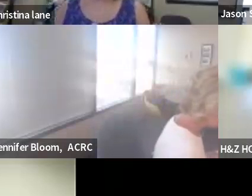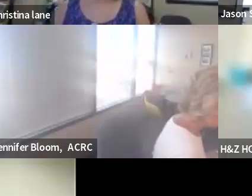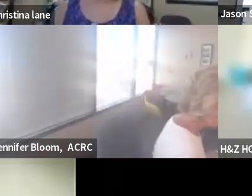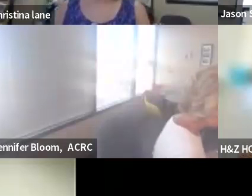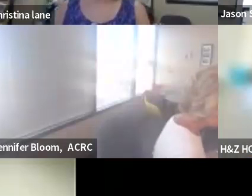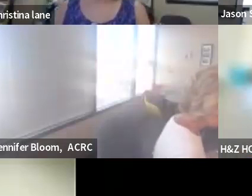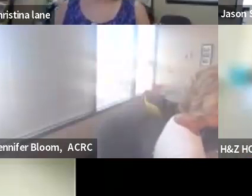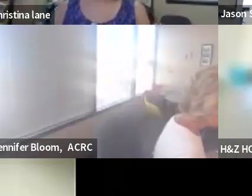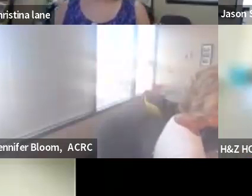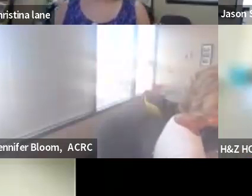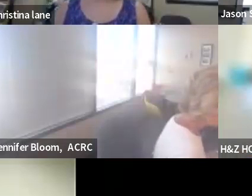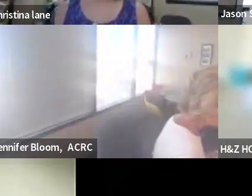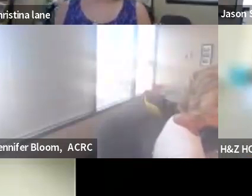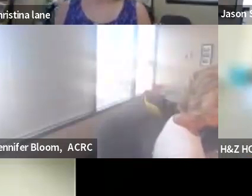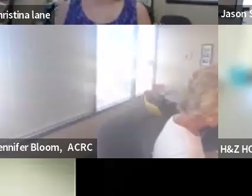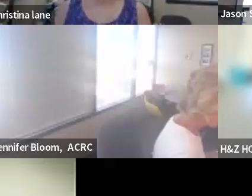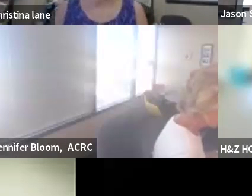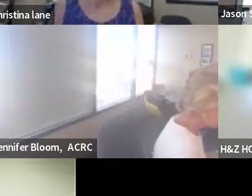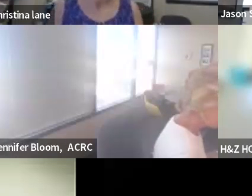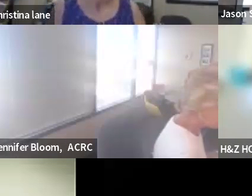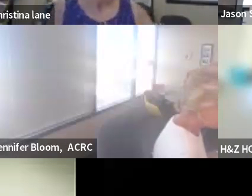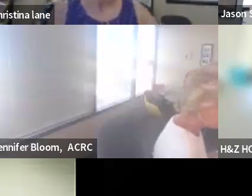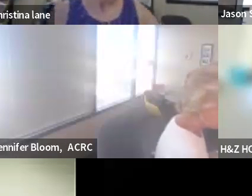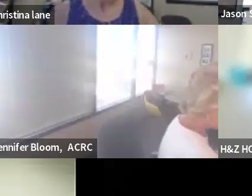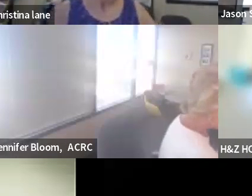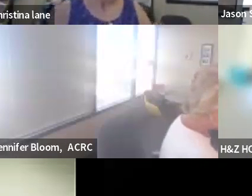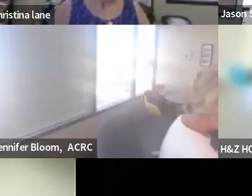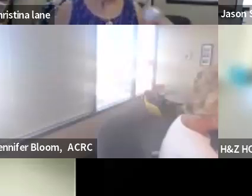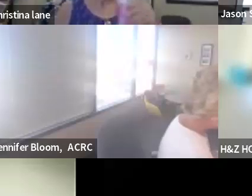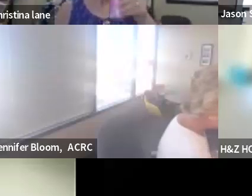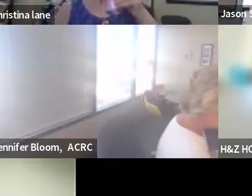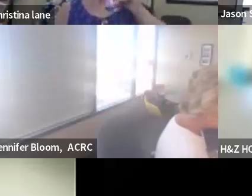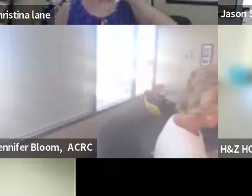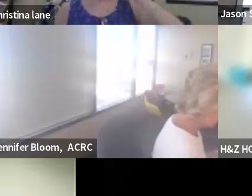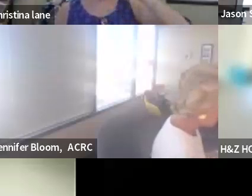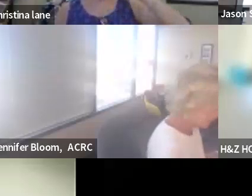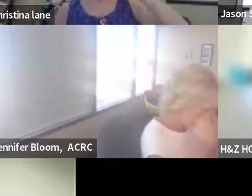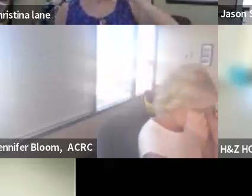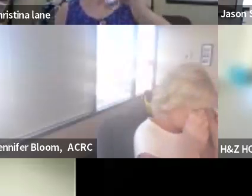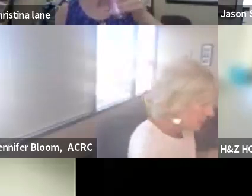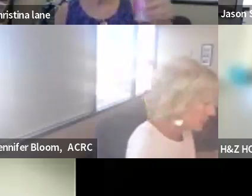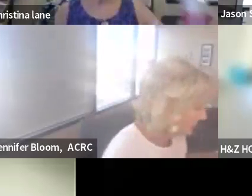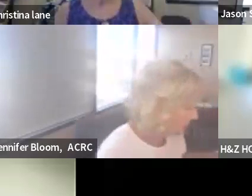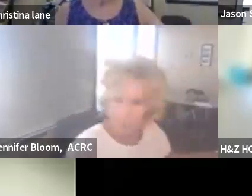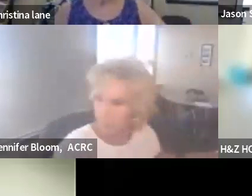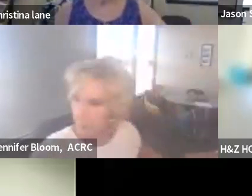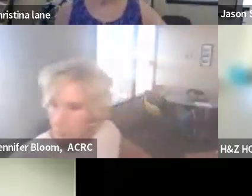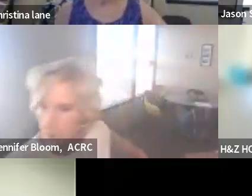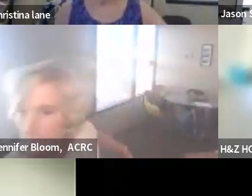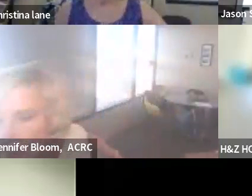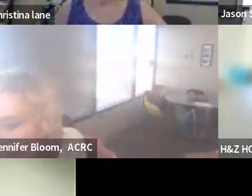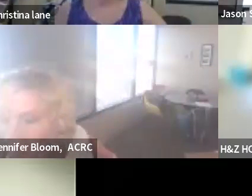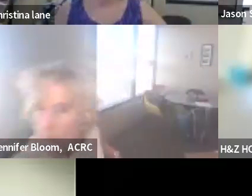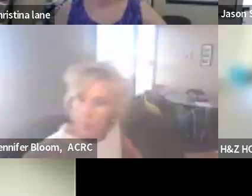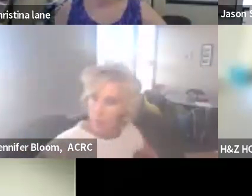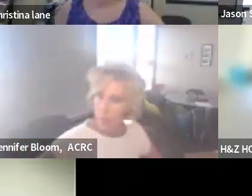my information. Thank you so much. You're very welcome. And thank you, Jason. And what I will say is if you have more and